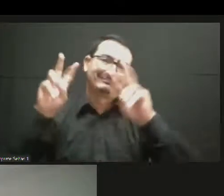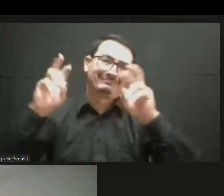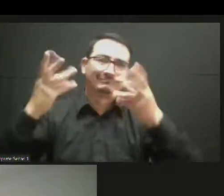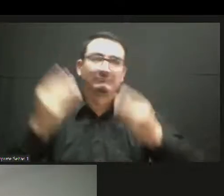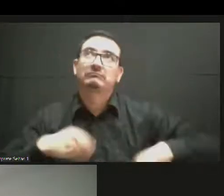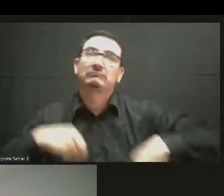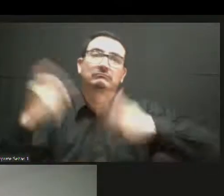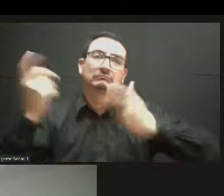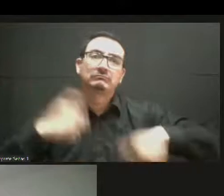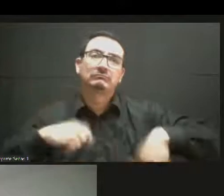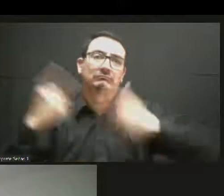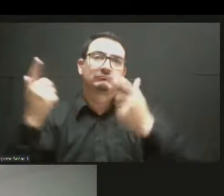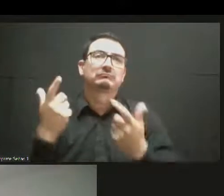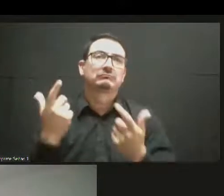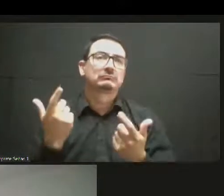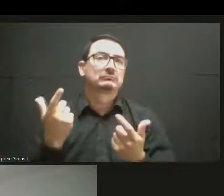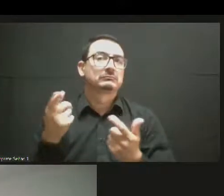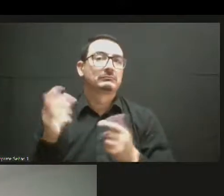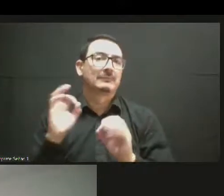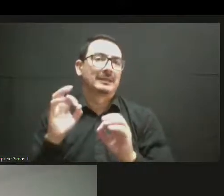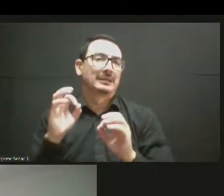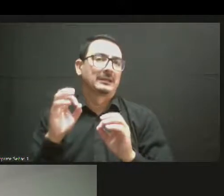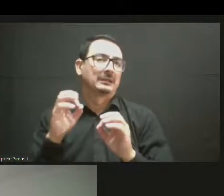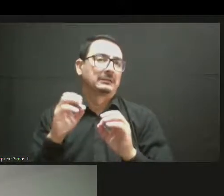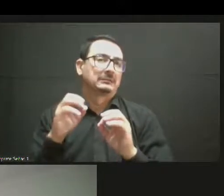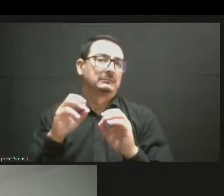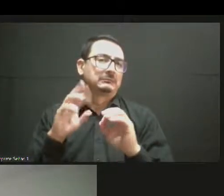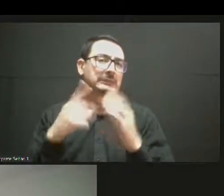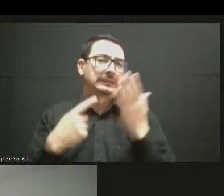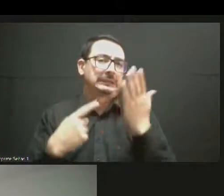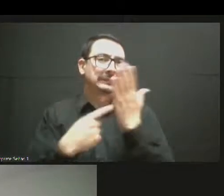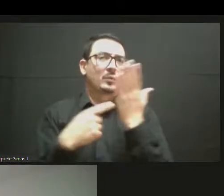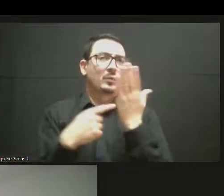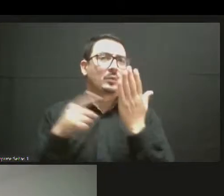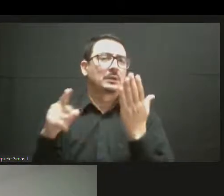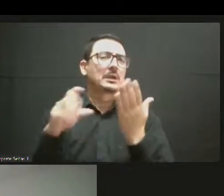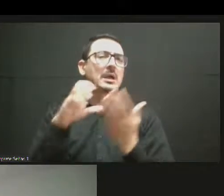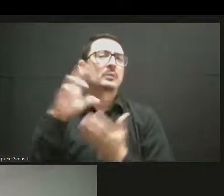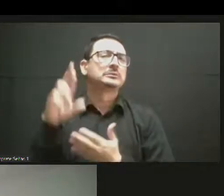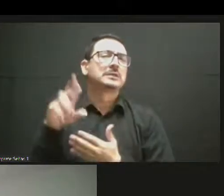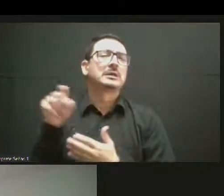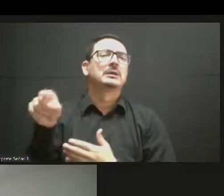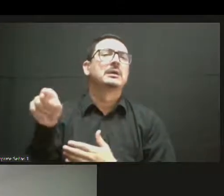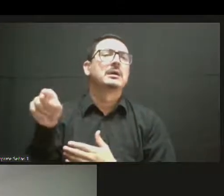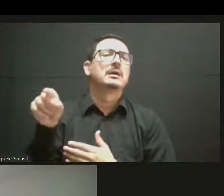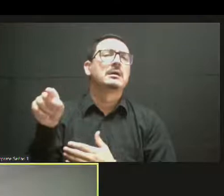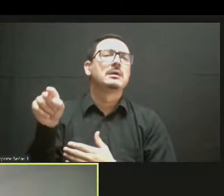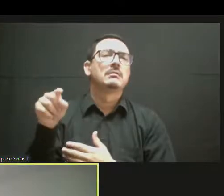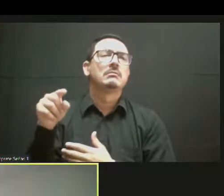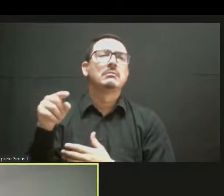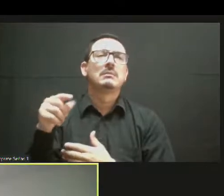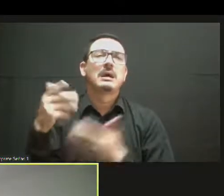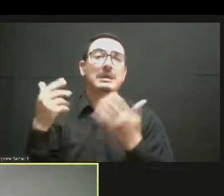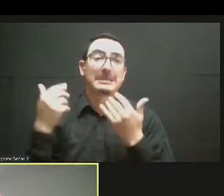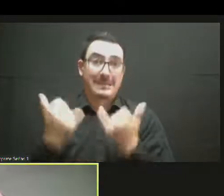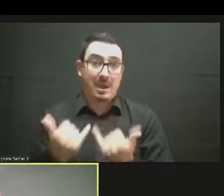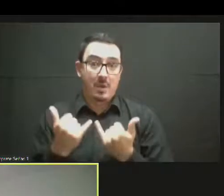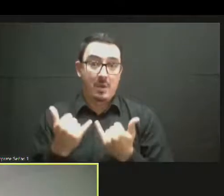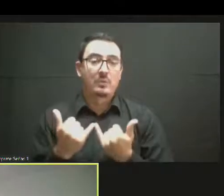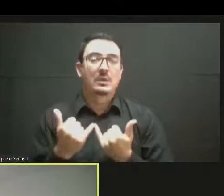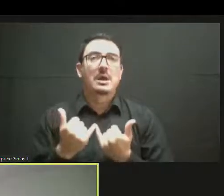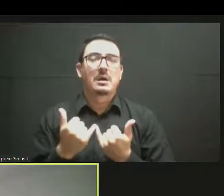services now in this? We're moving beyond the post-pandemic. Yes, certainly. I think,